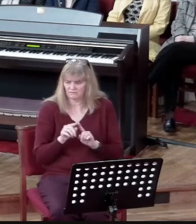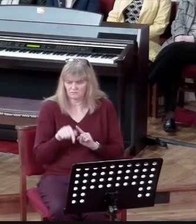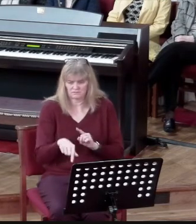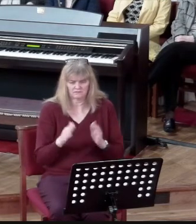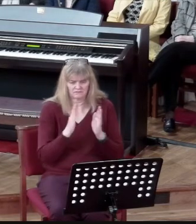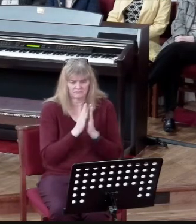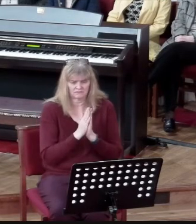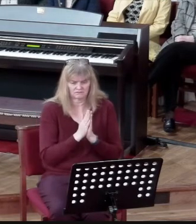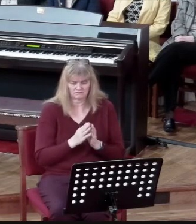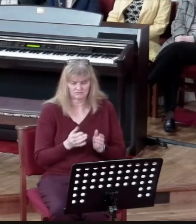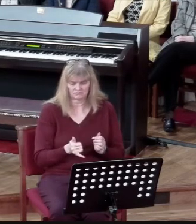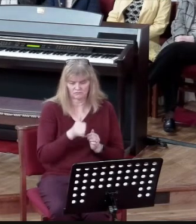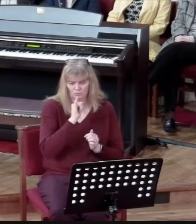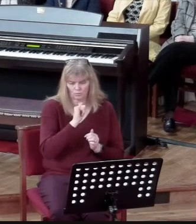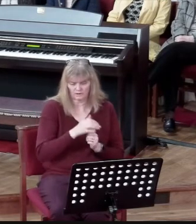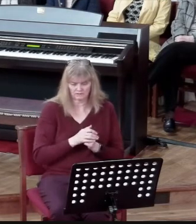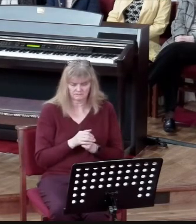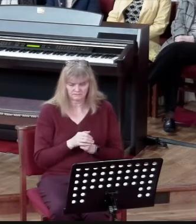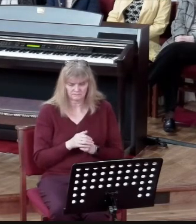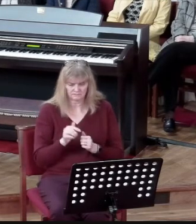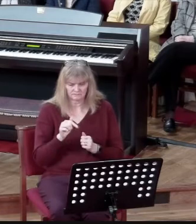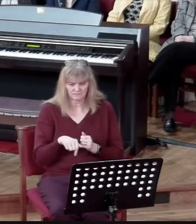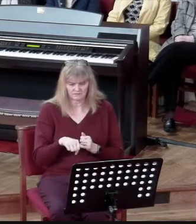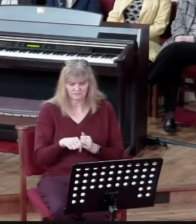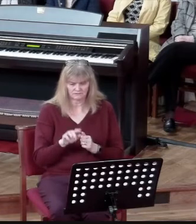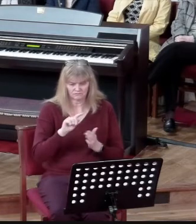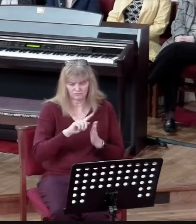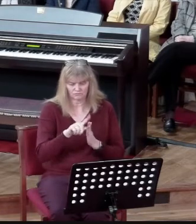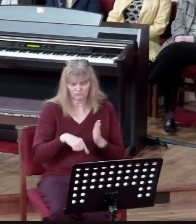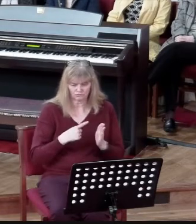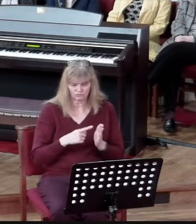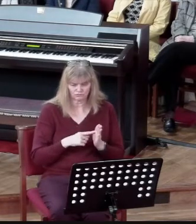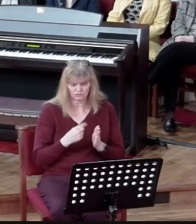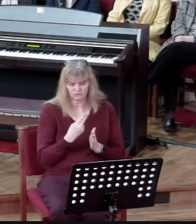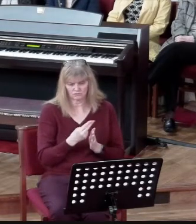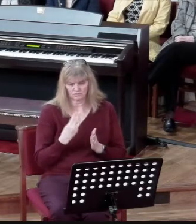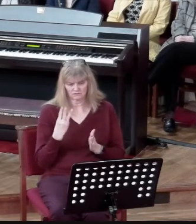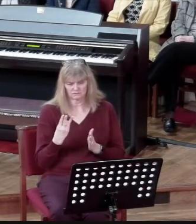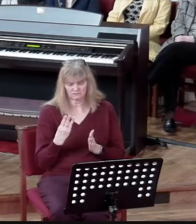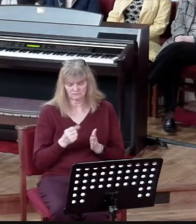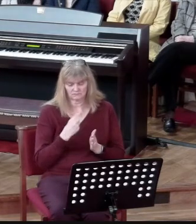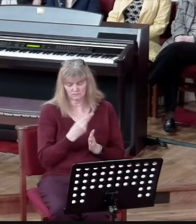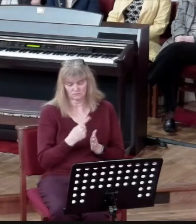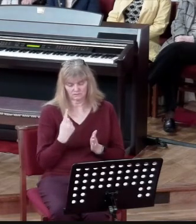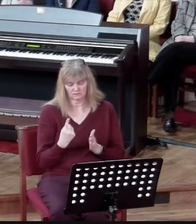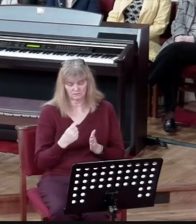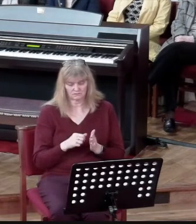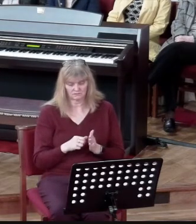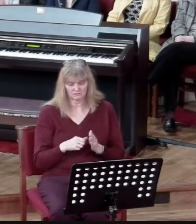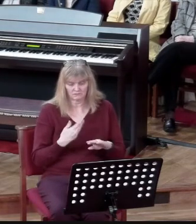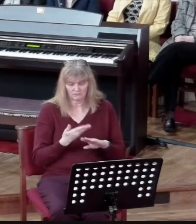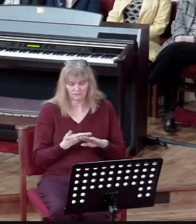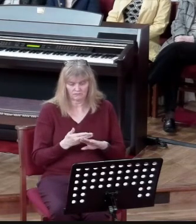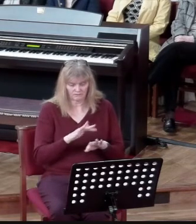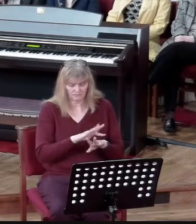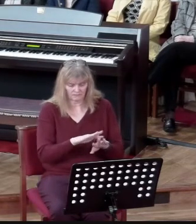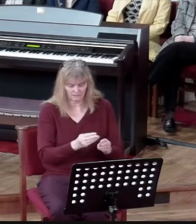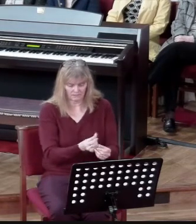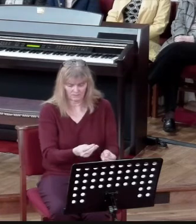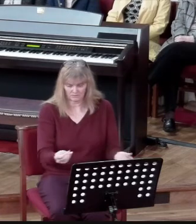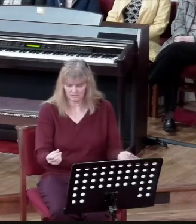and wine. And here in John chapter 21, we have this breakfast on the beach